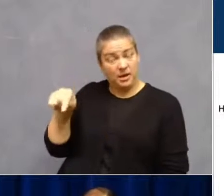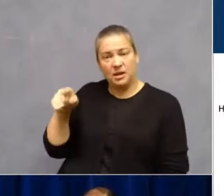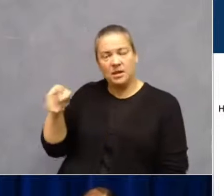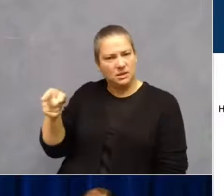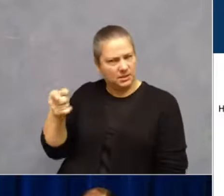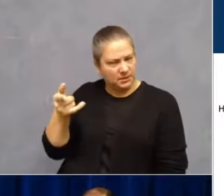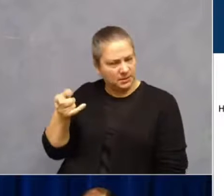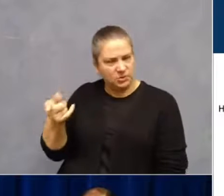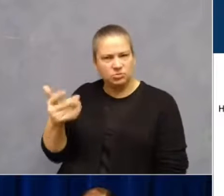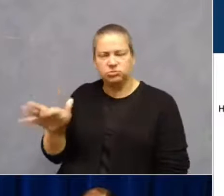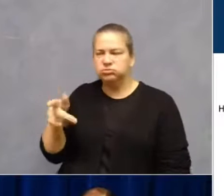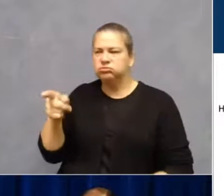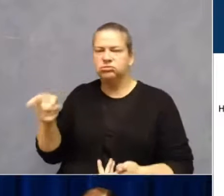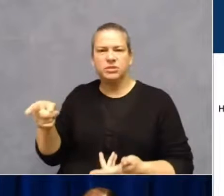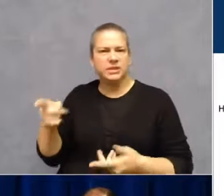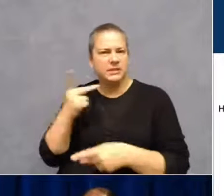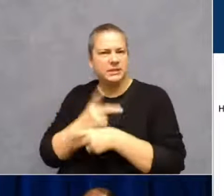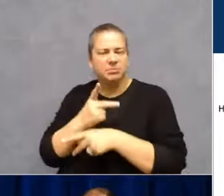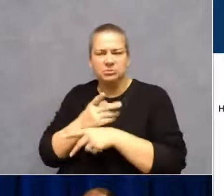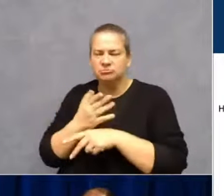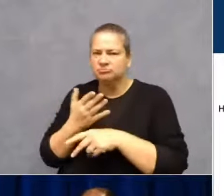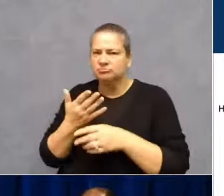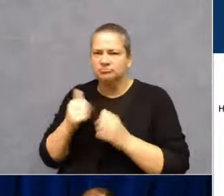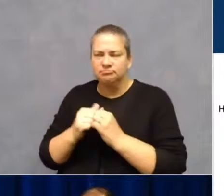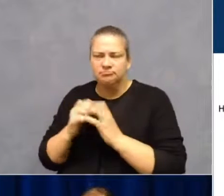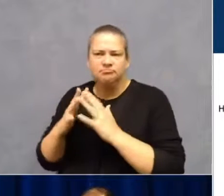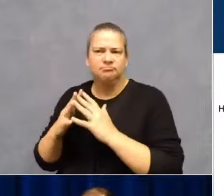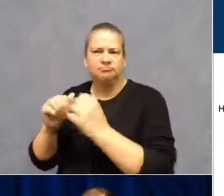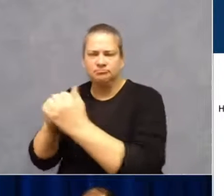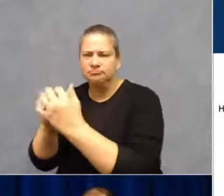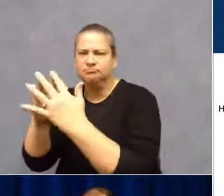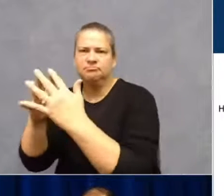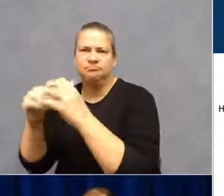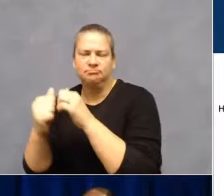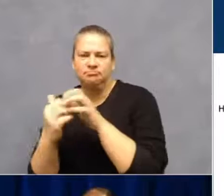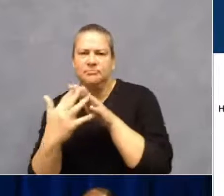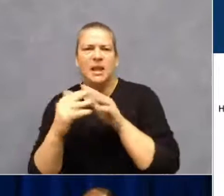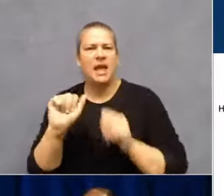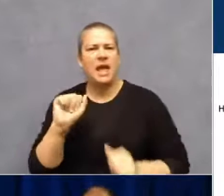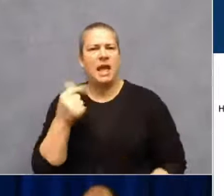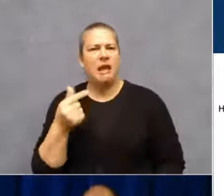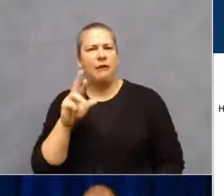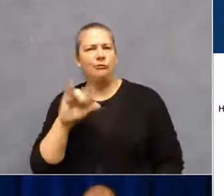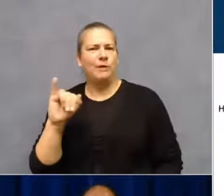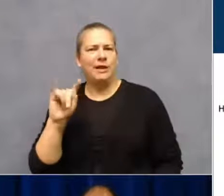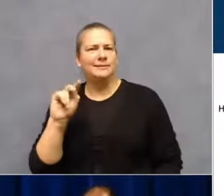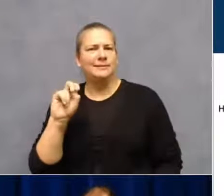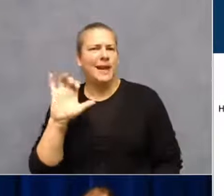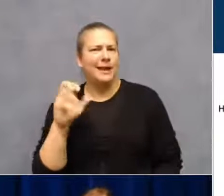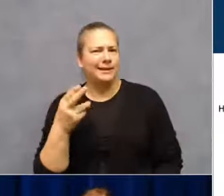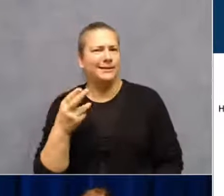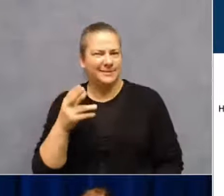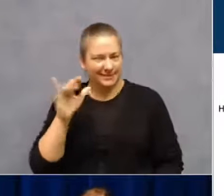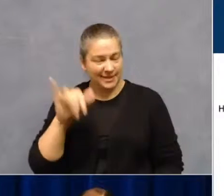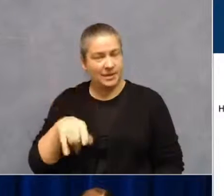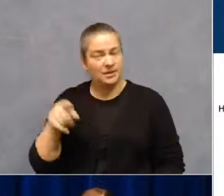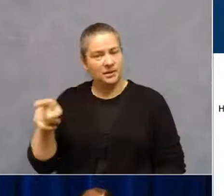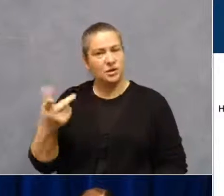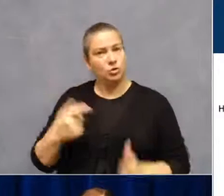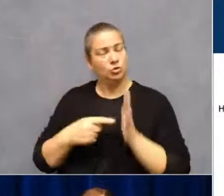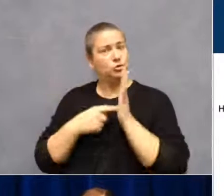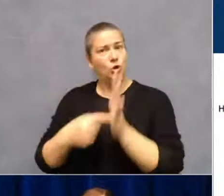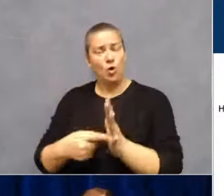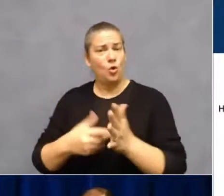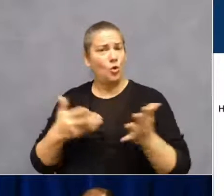for success within a developing agri-tech industry, and it demonstrates our potential to